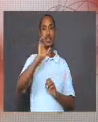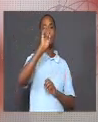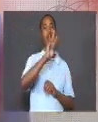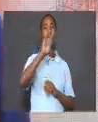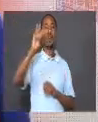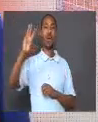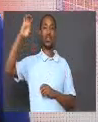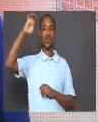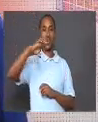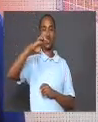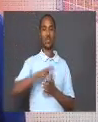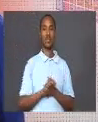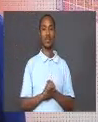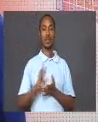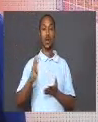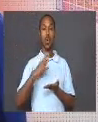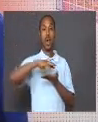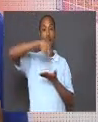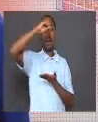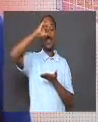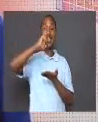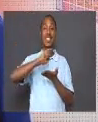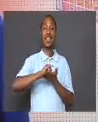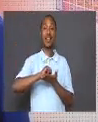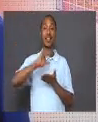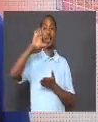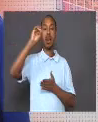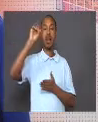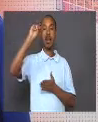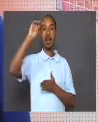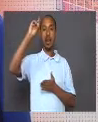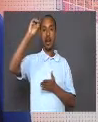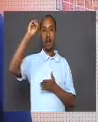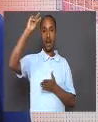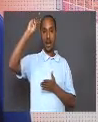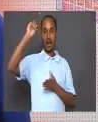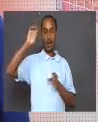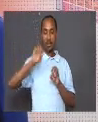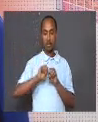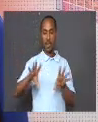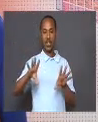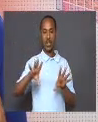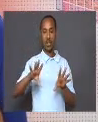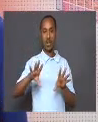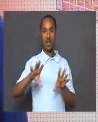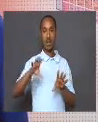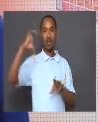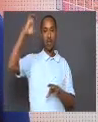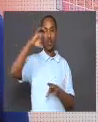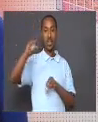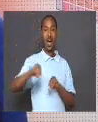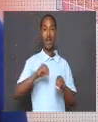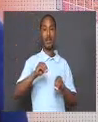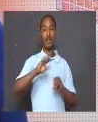force. We learned that London dispersion forces act between all